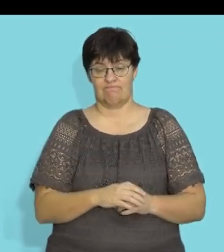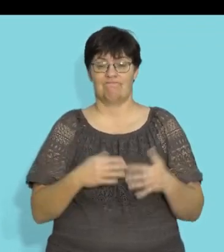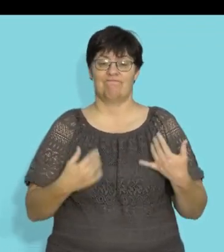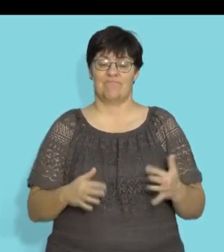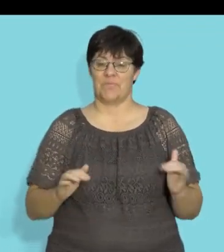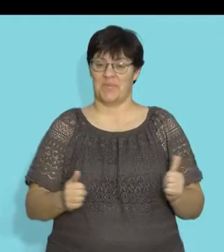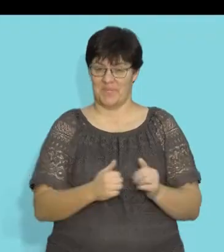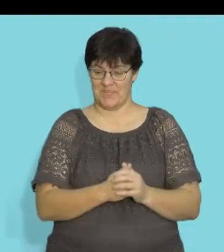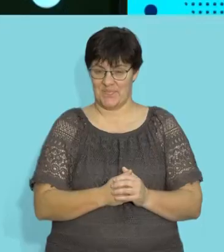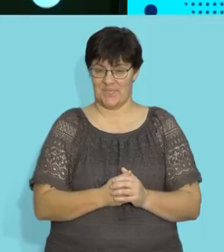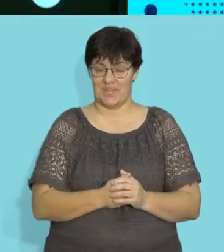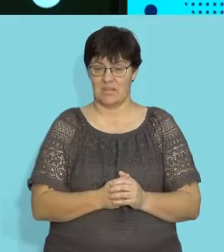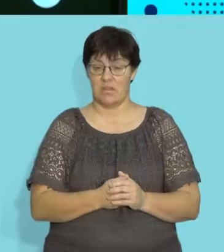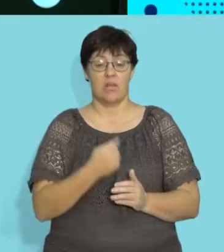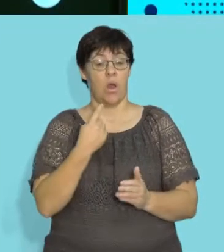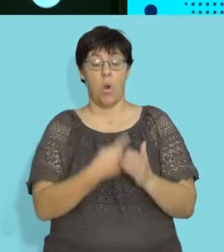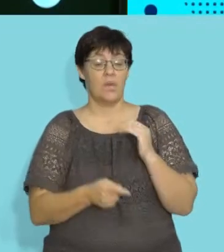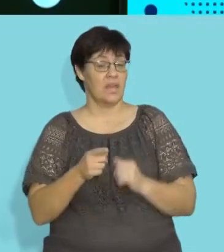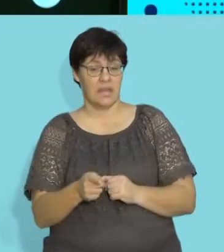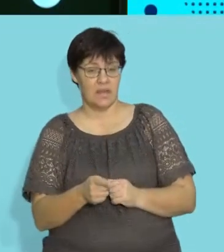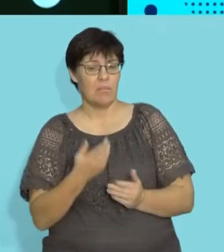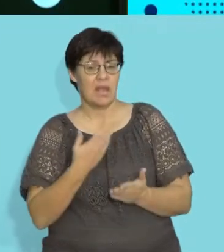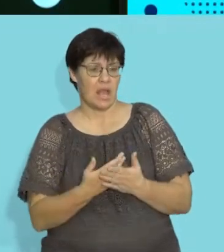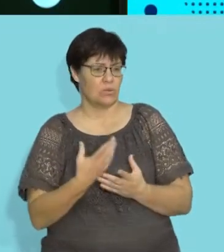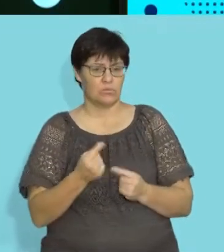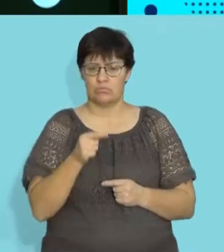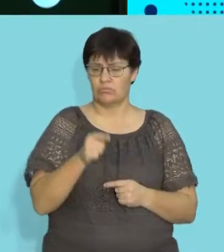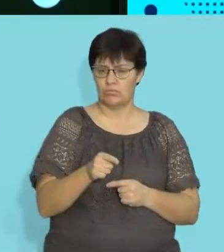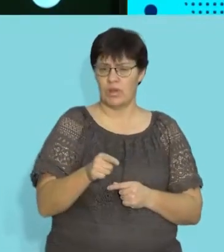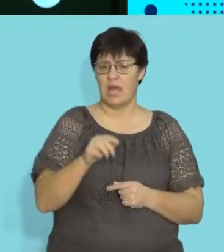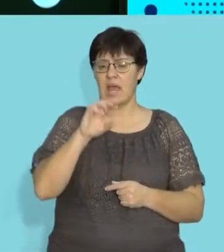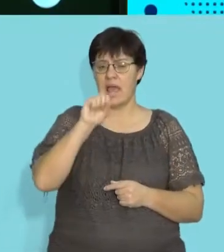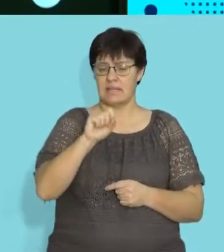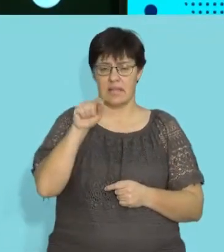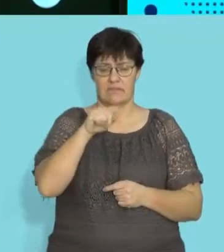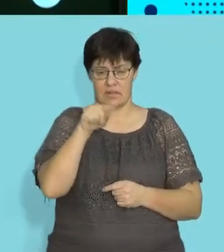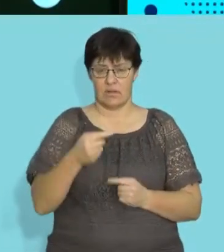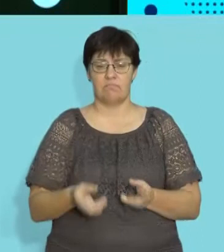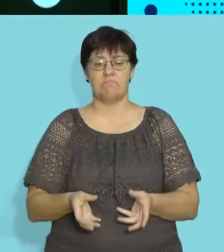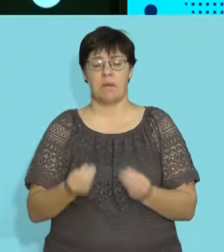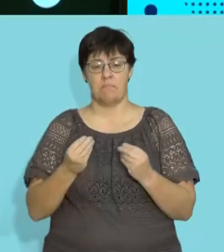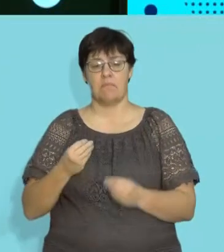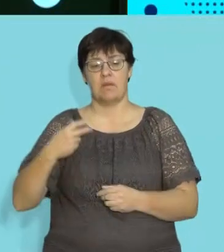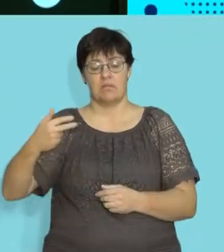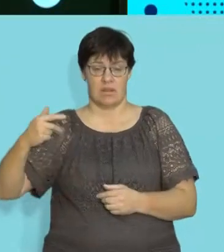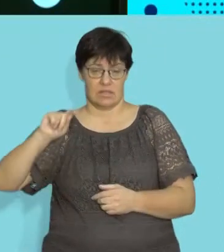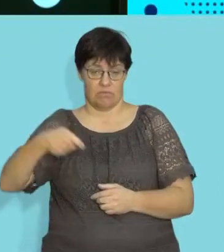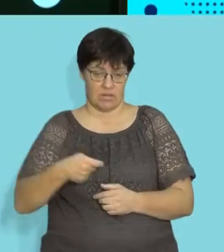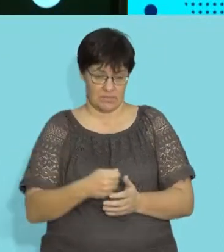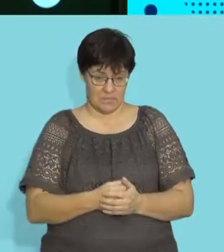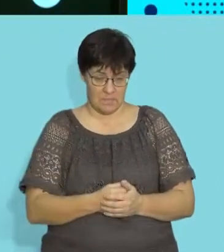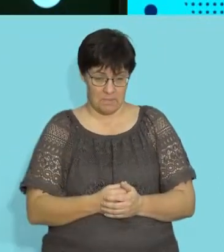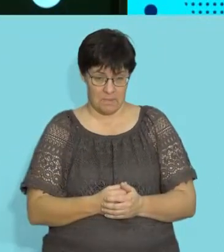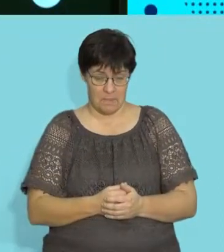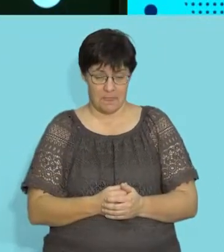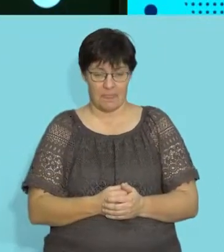Wonderful, everyone. So this is not the only case where I can actually use the sum to infinity to write a recurring decimal.